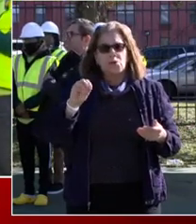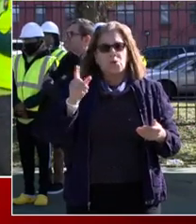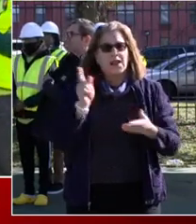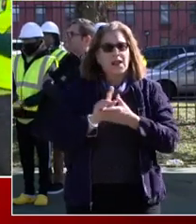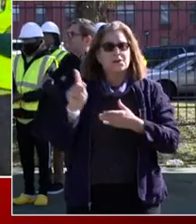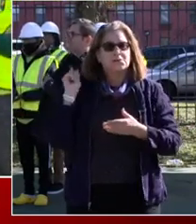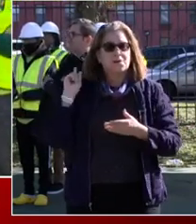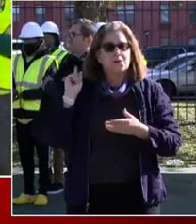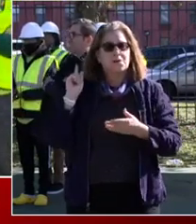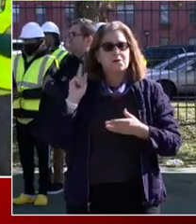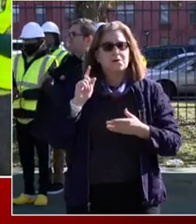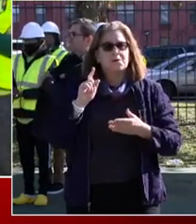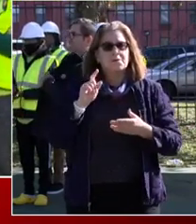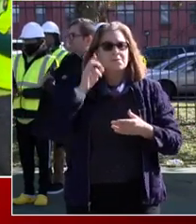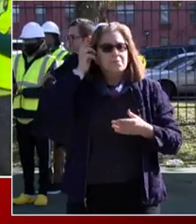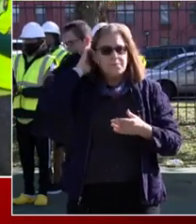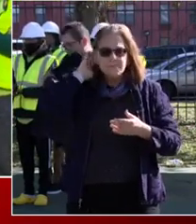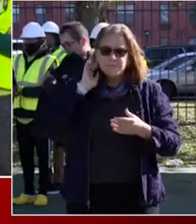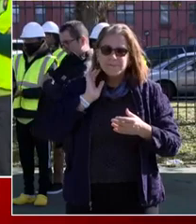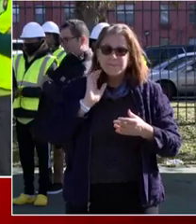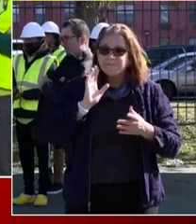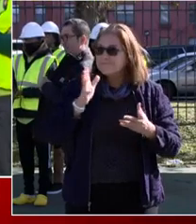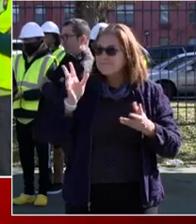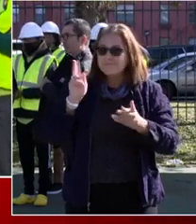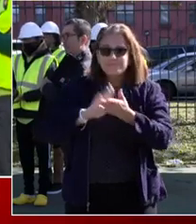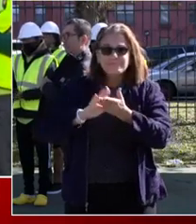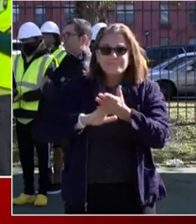give Eduardo a big round of applause.